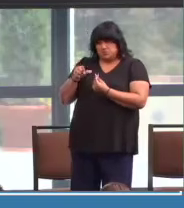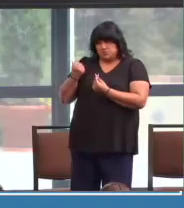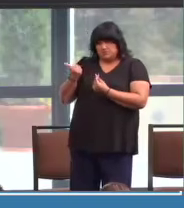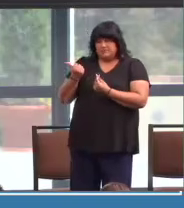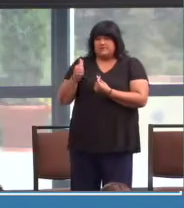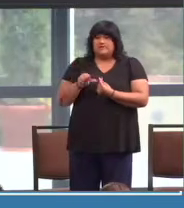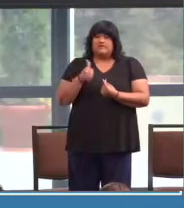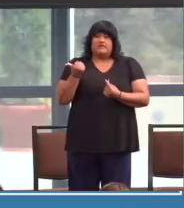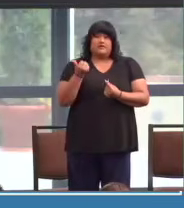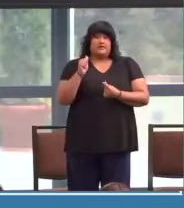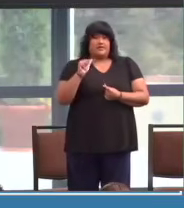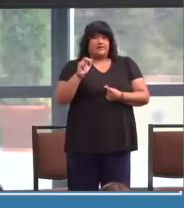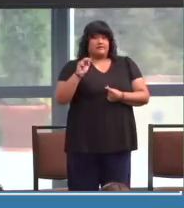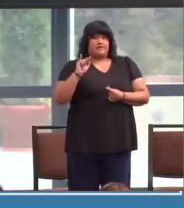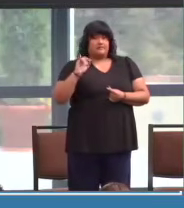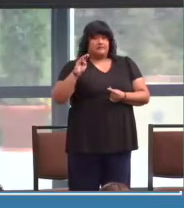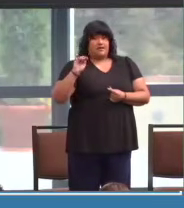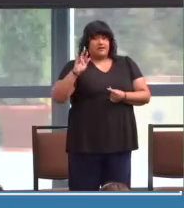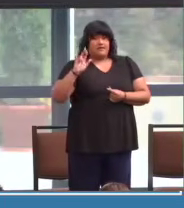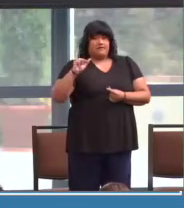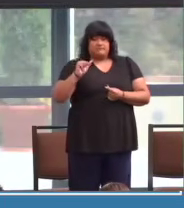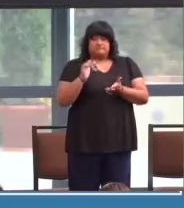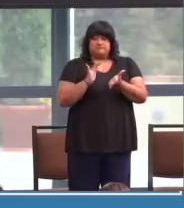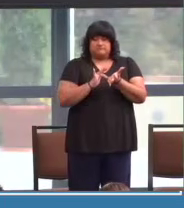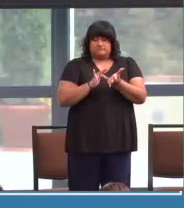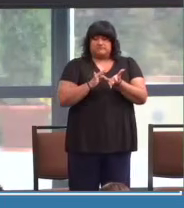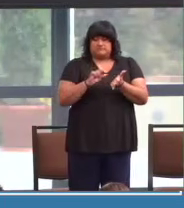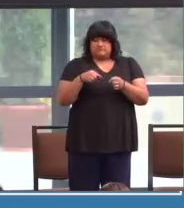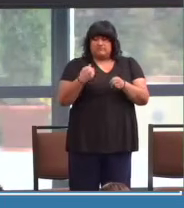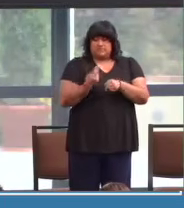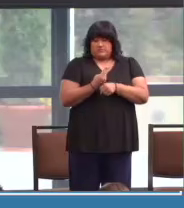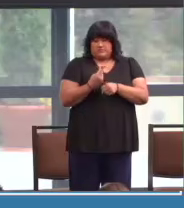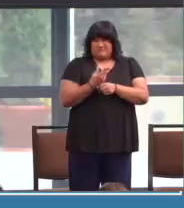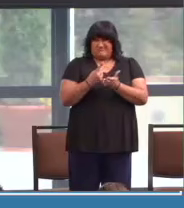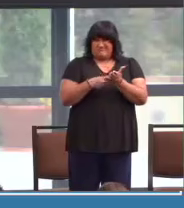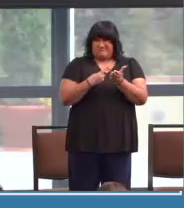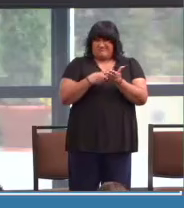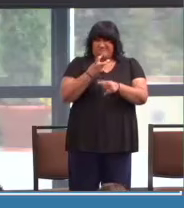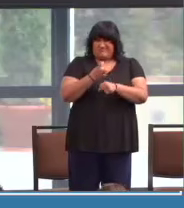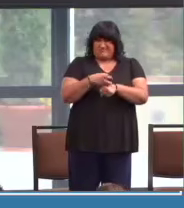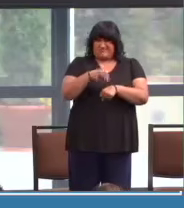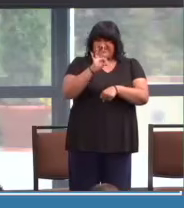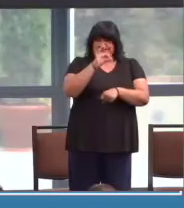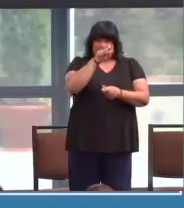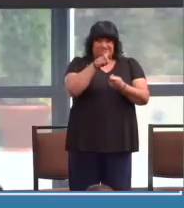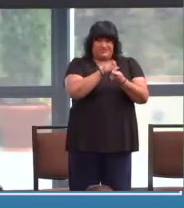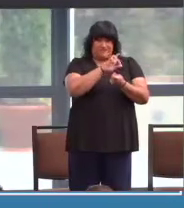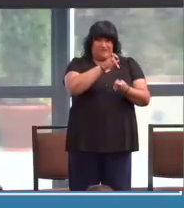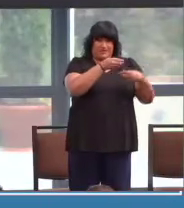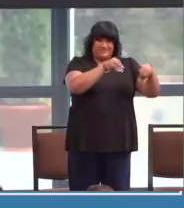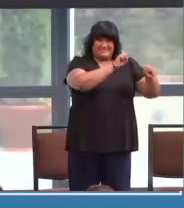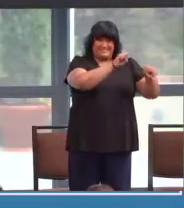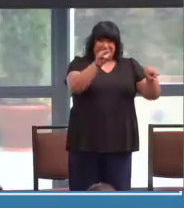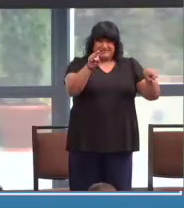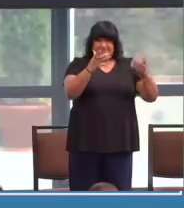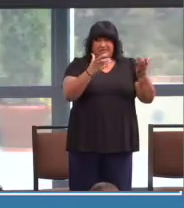other anti-malarials that were used, such as quinacrine. Sometimes it's hard to find these in certain pharmacies. You might have to call around or